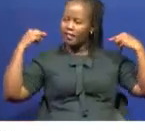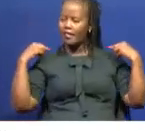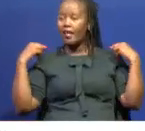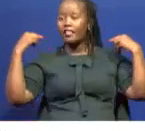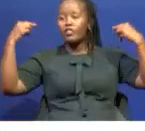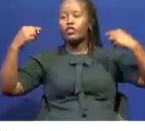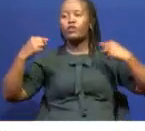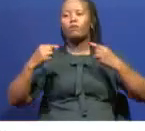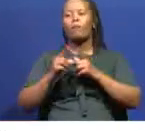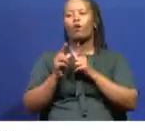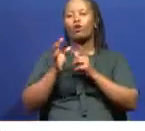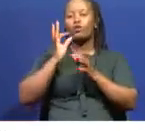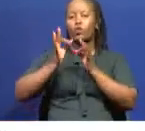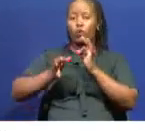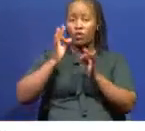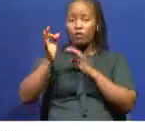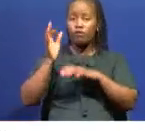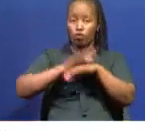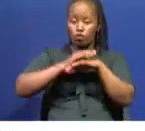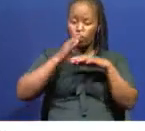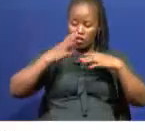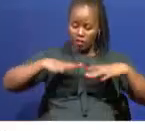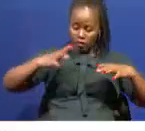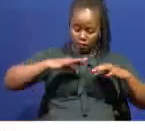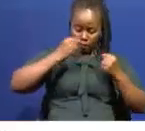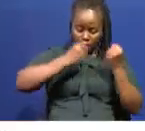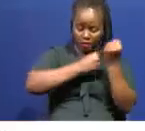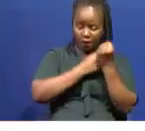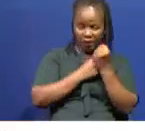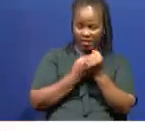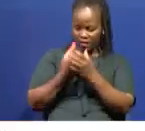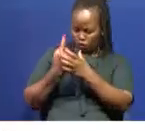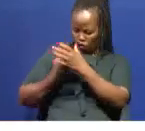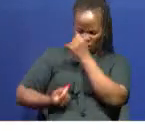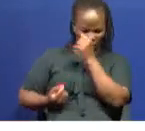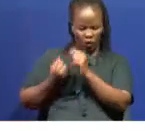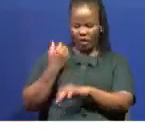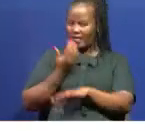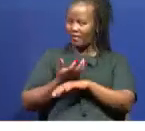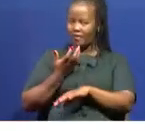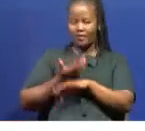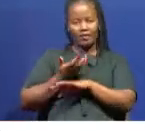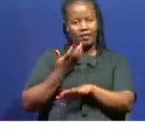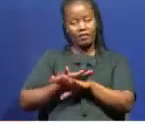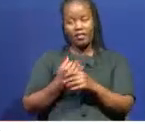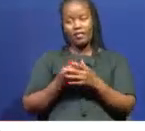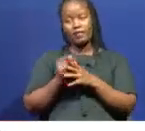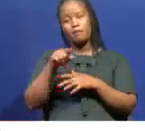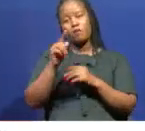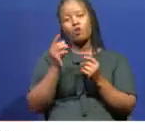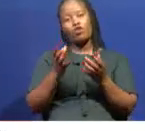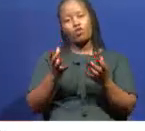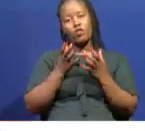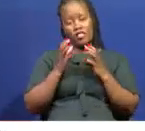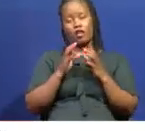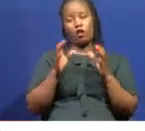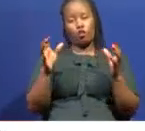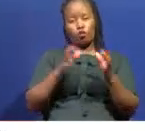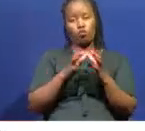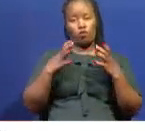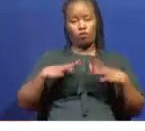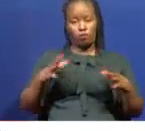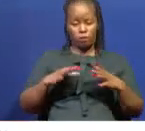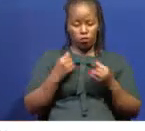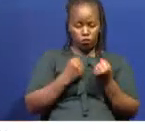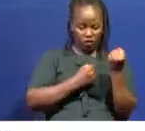have the right people supporting you, because on your own it's difficult to do it on your own. So you need a team to support